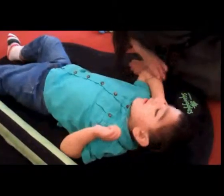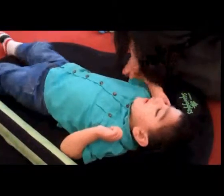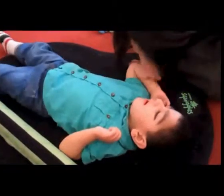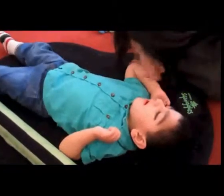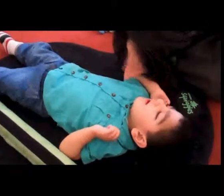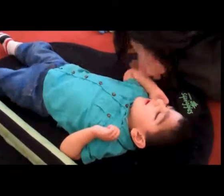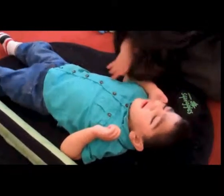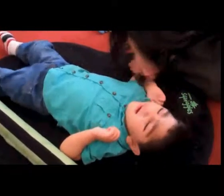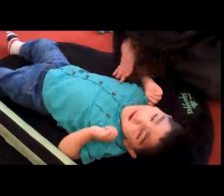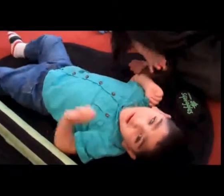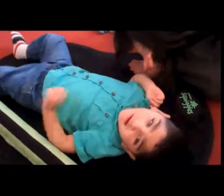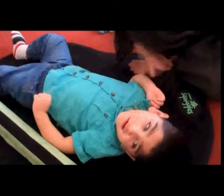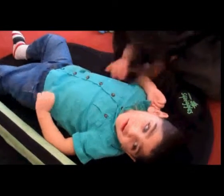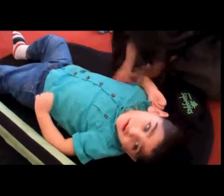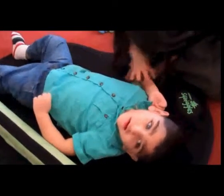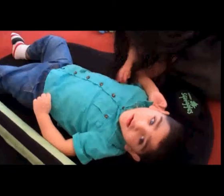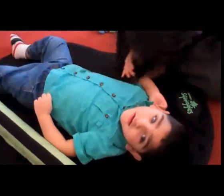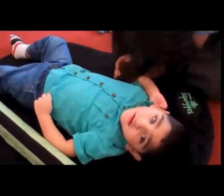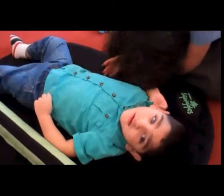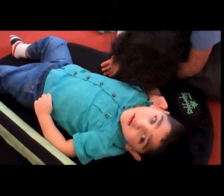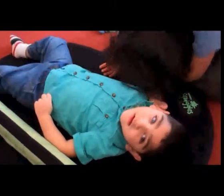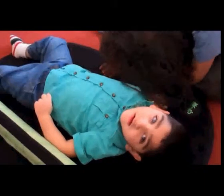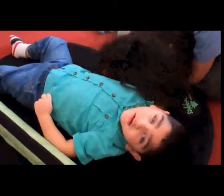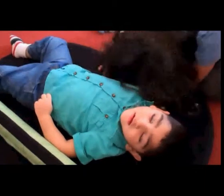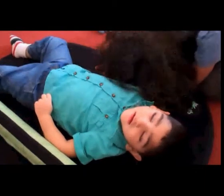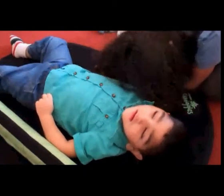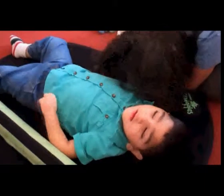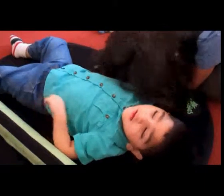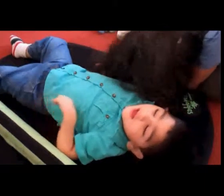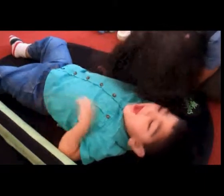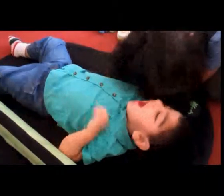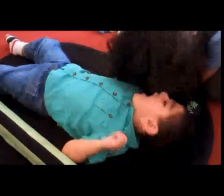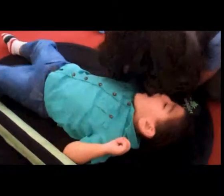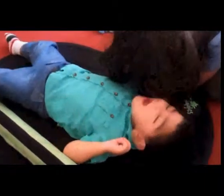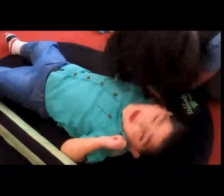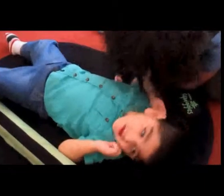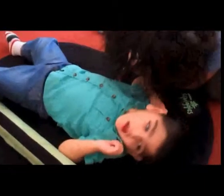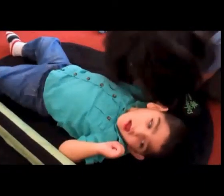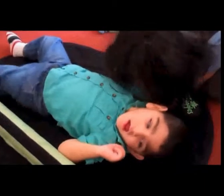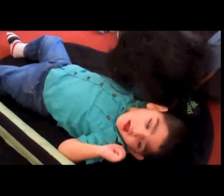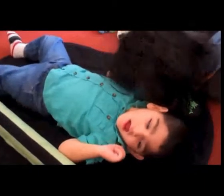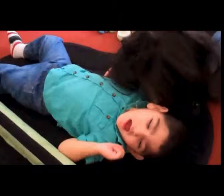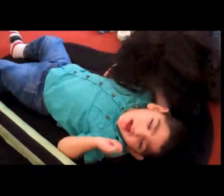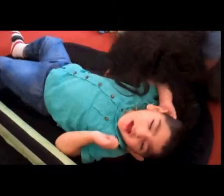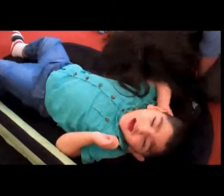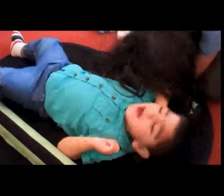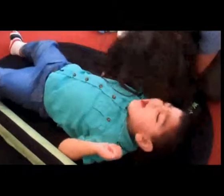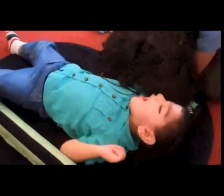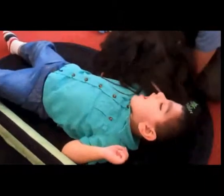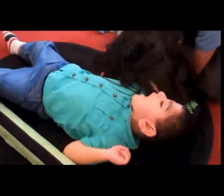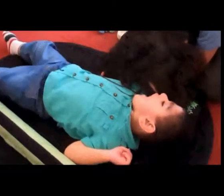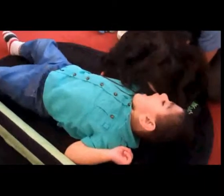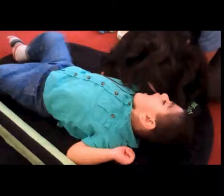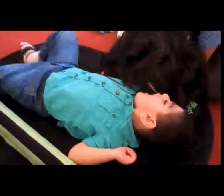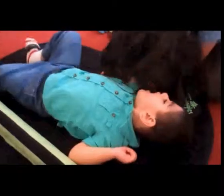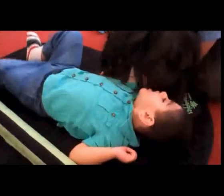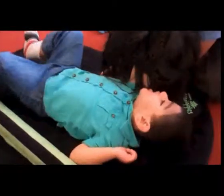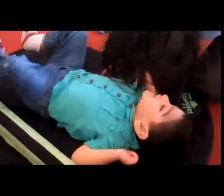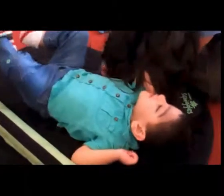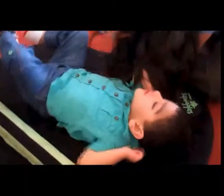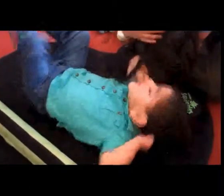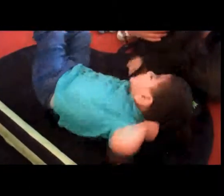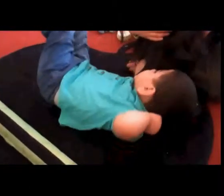Cool. Notice how he responds to the arrival of his sister. Hashim's sister comes and kneels beside him.